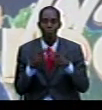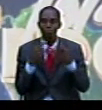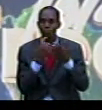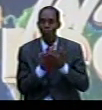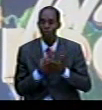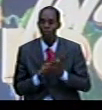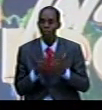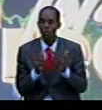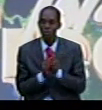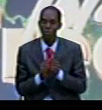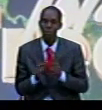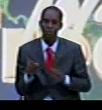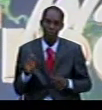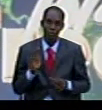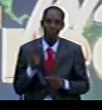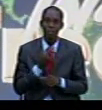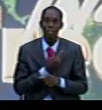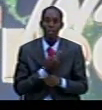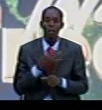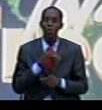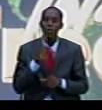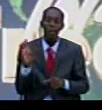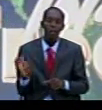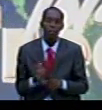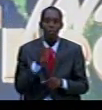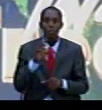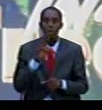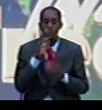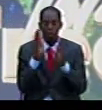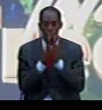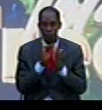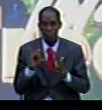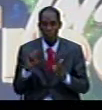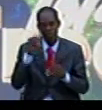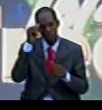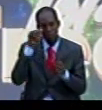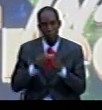So whenever you're praying, remember us also.